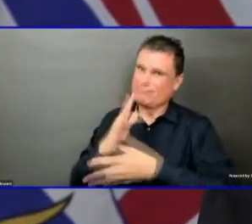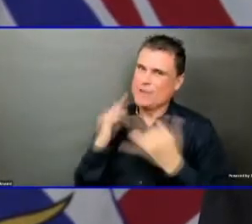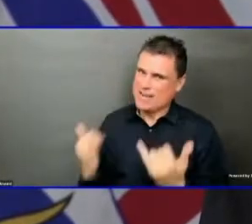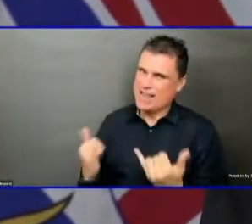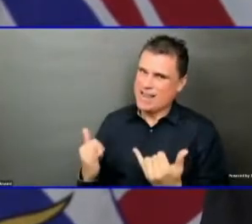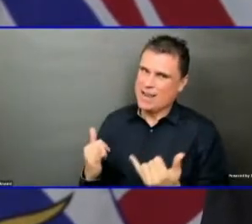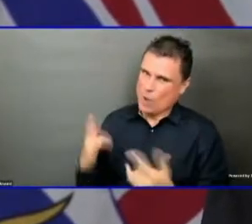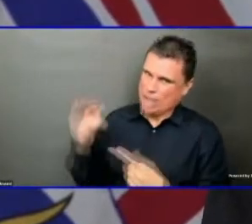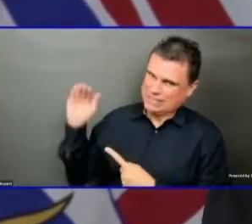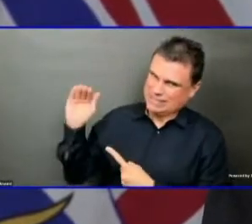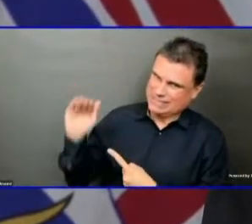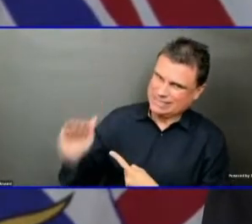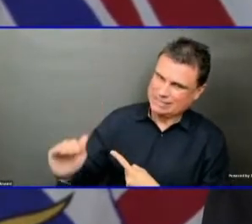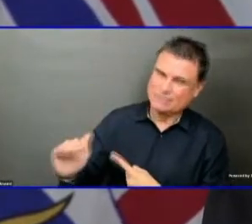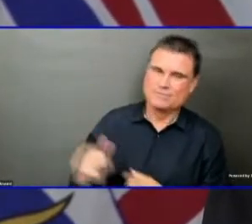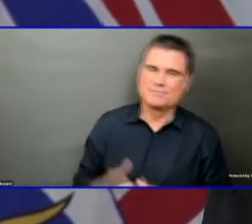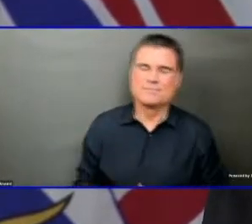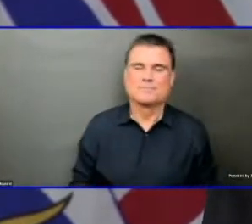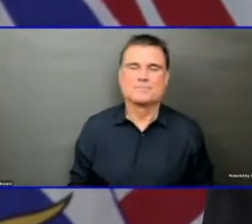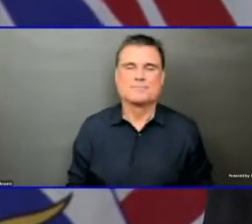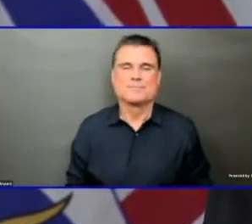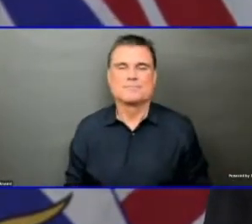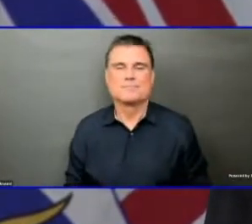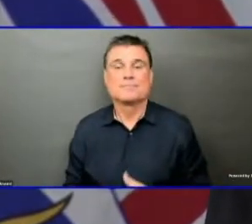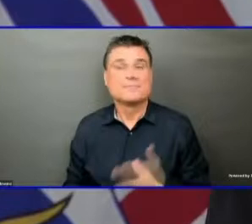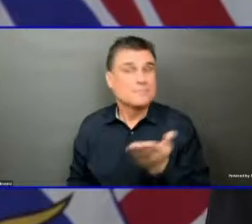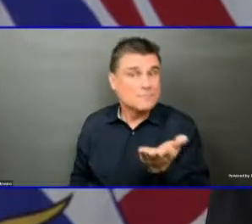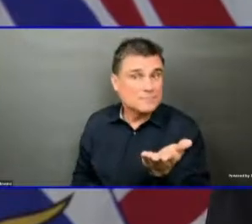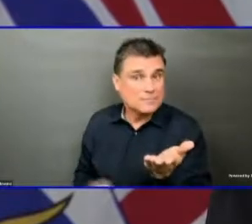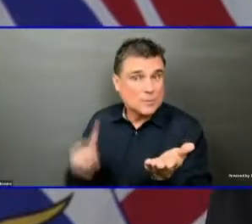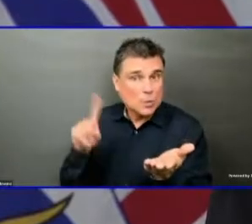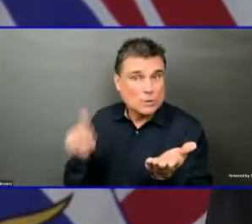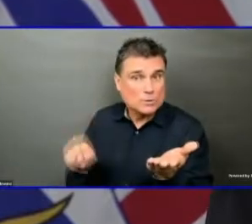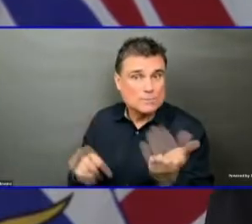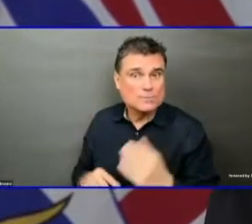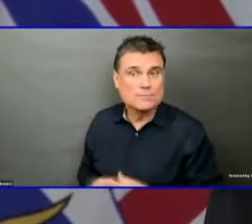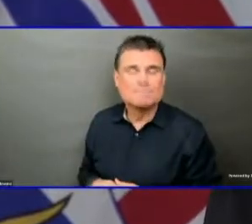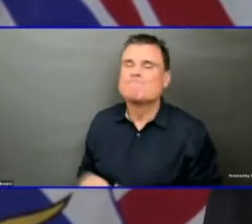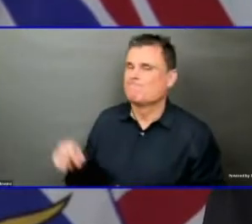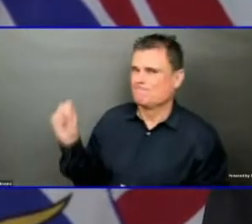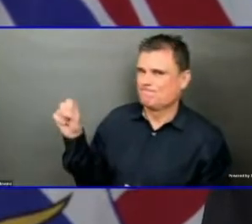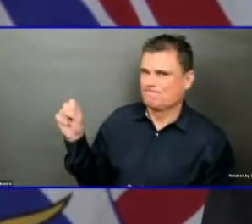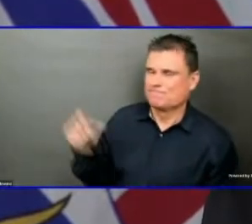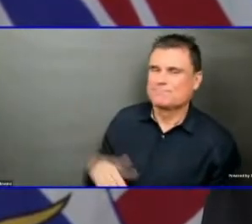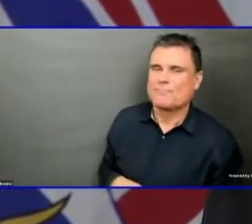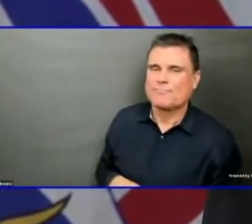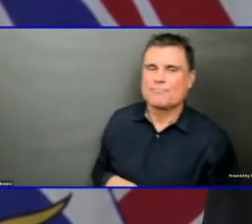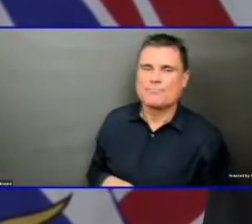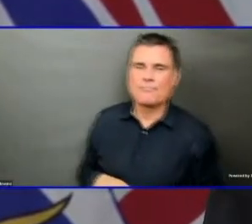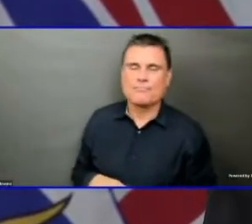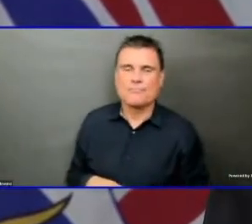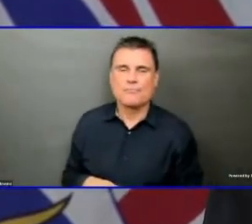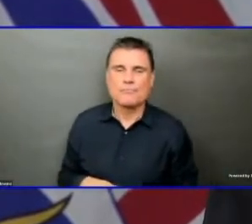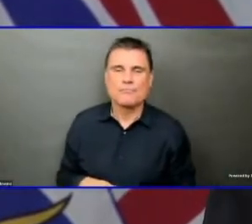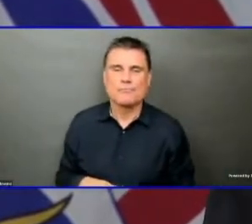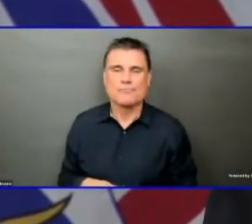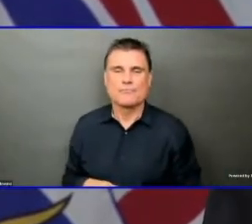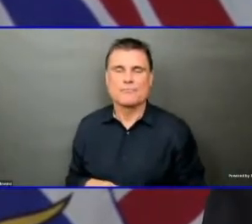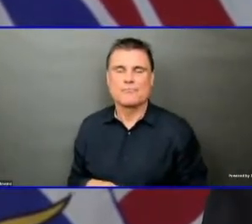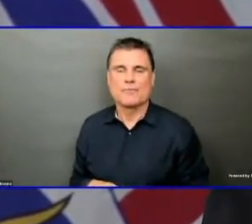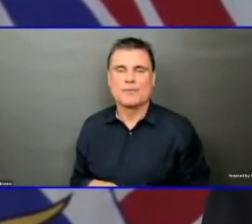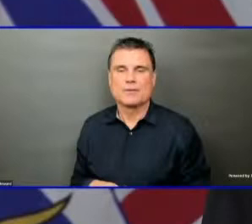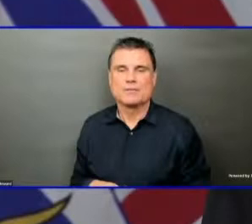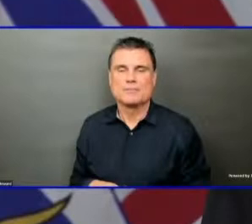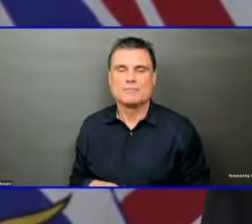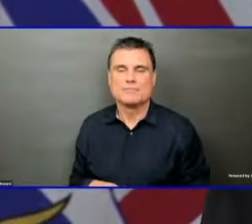Richard, do you have a follow-up? I do. How should people assess what is happening